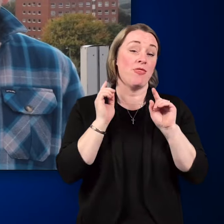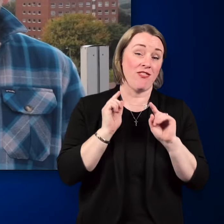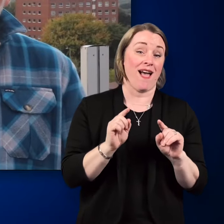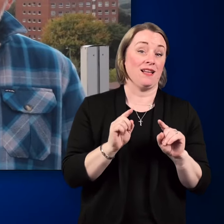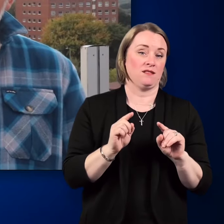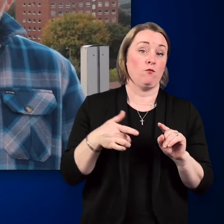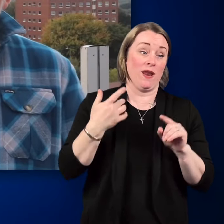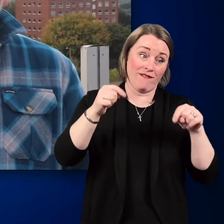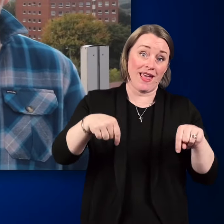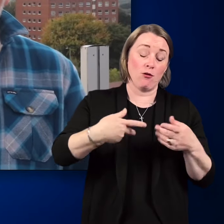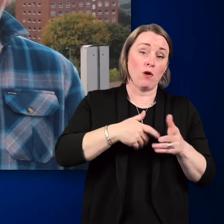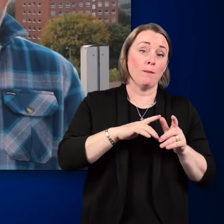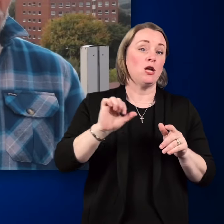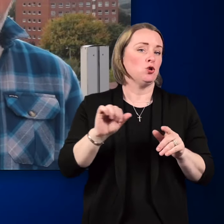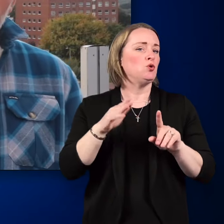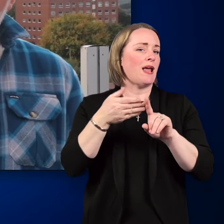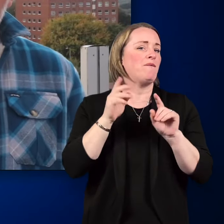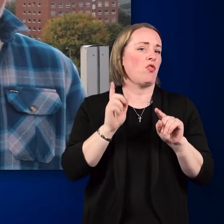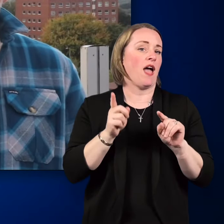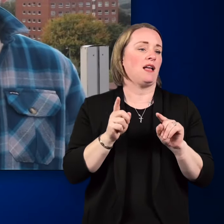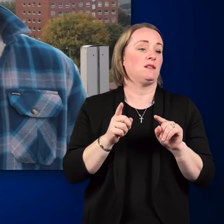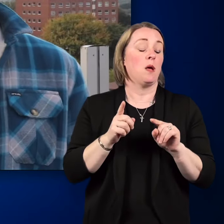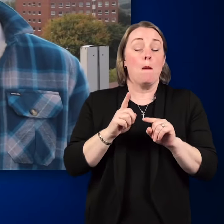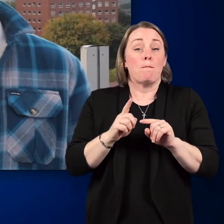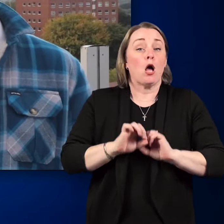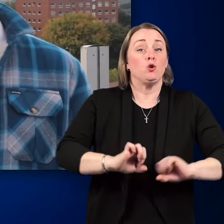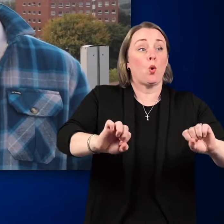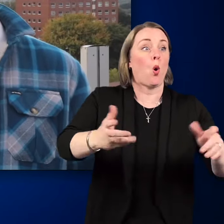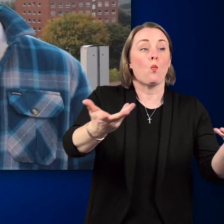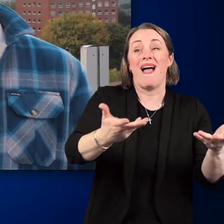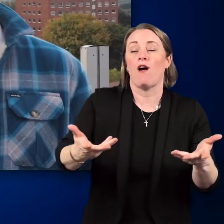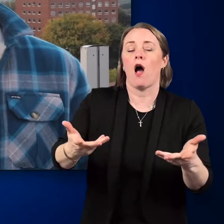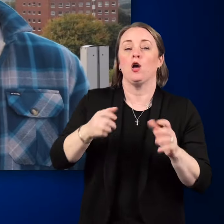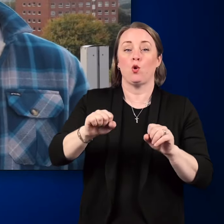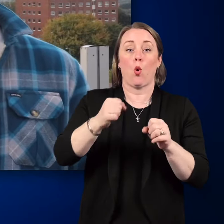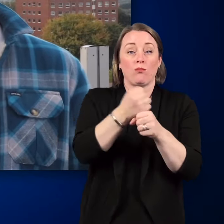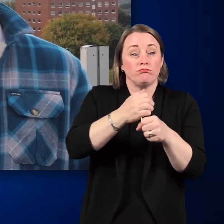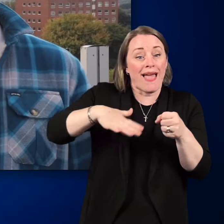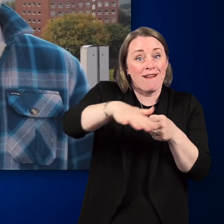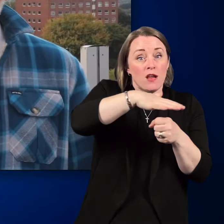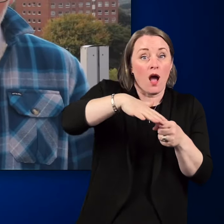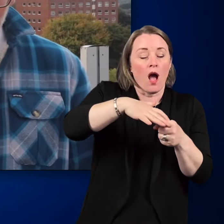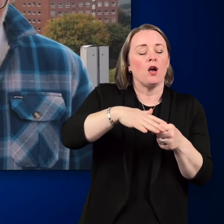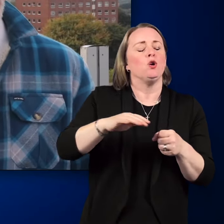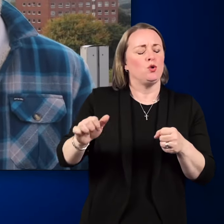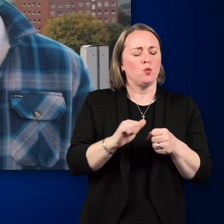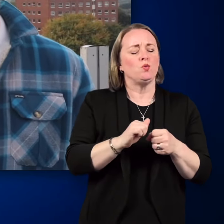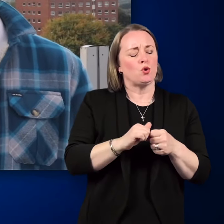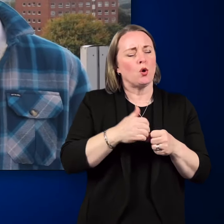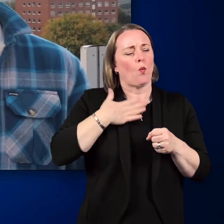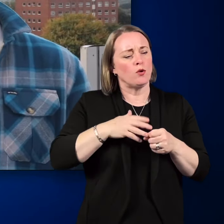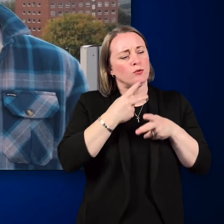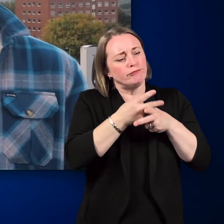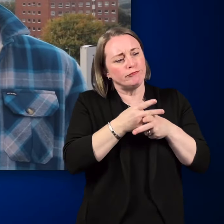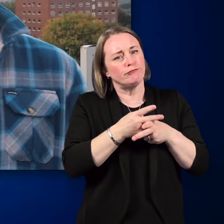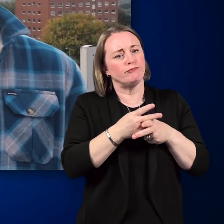you are, wherever you're watching, whatever your geography is, its well-being should concern you.